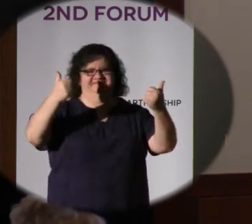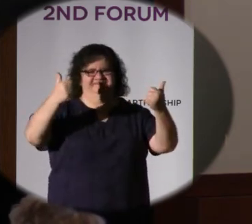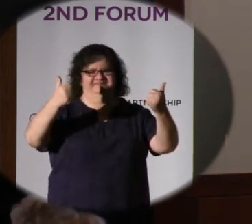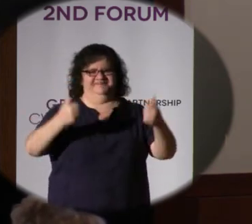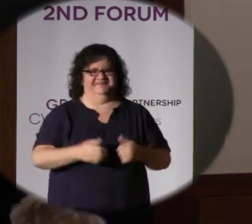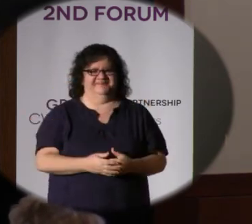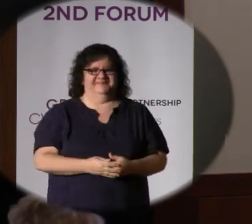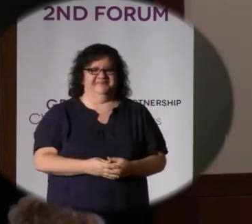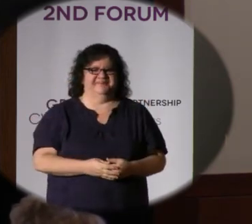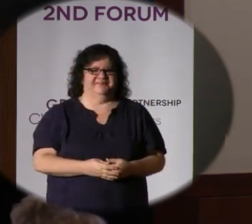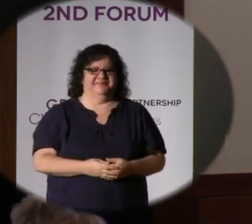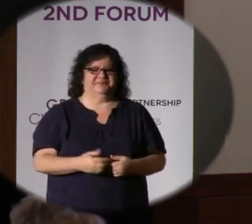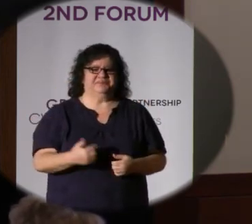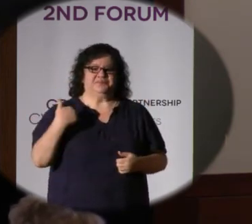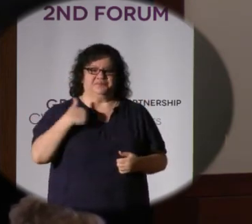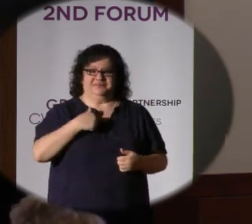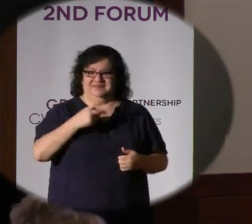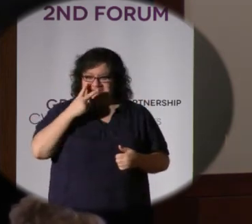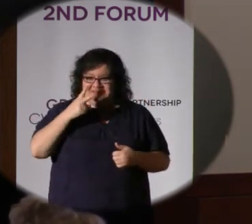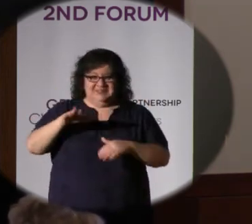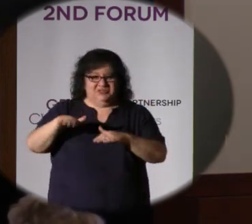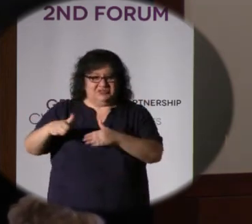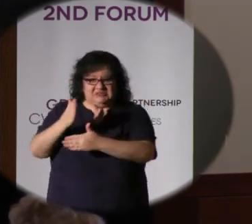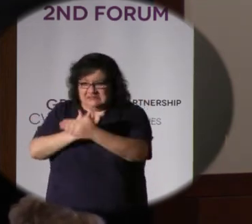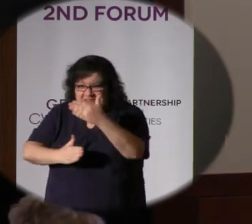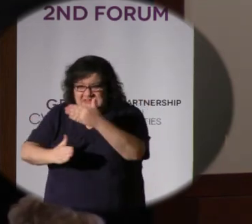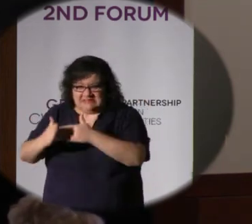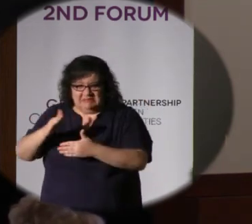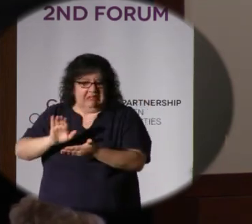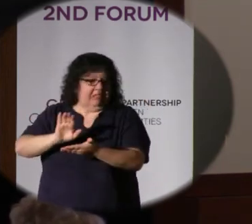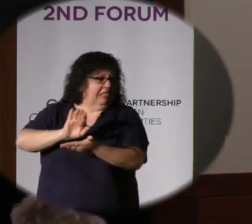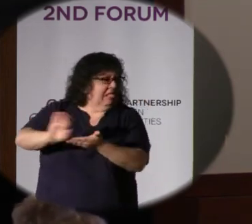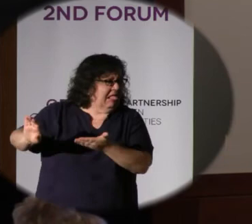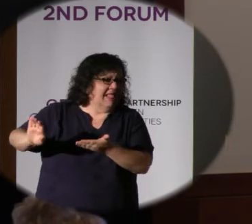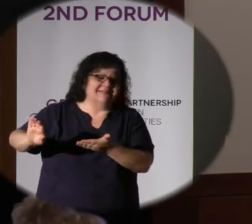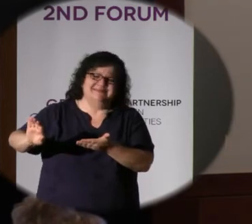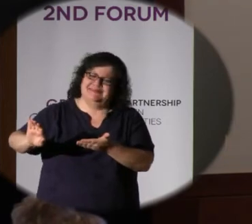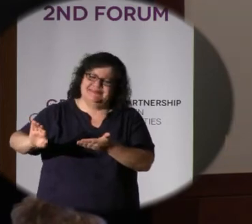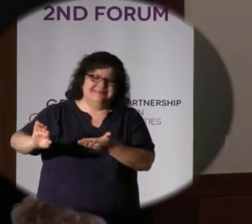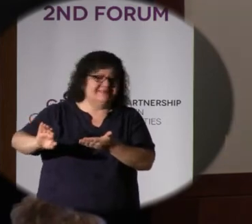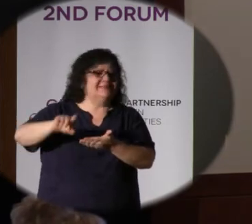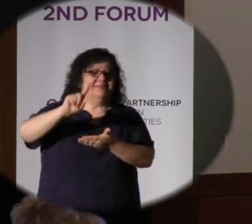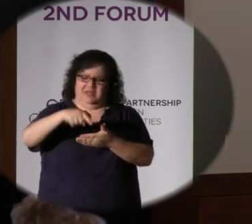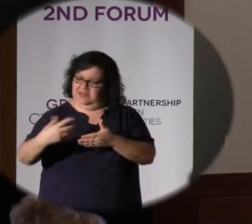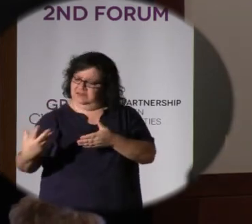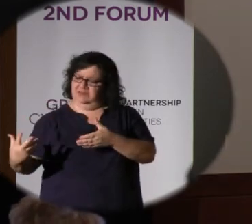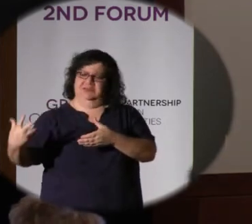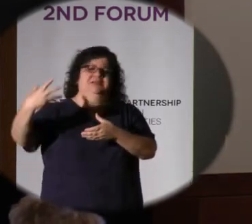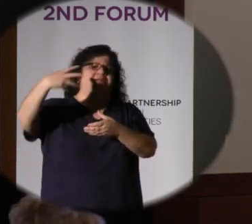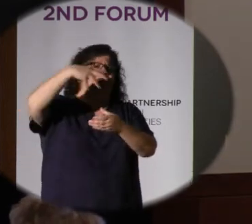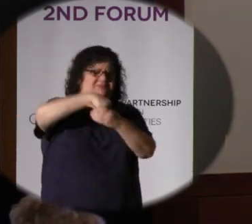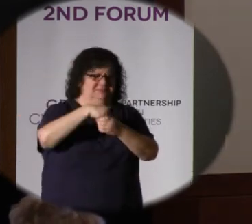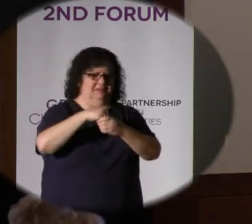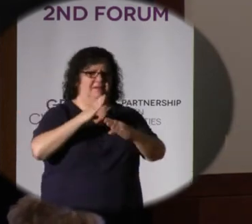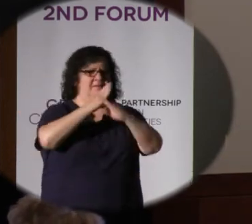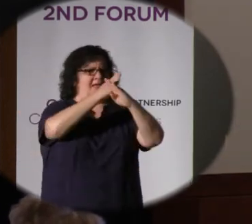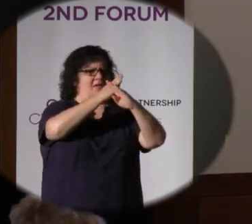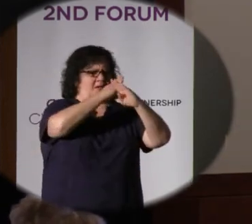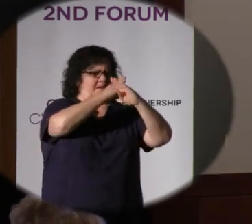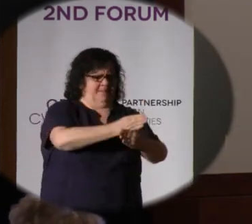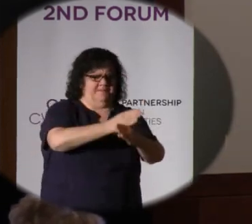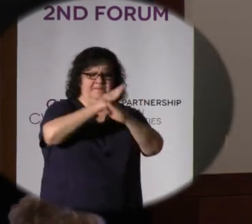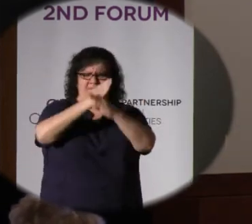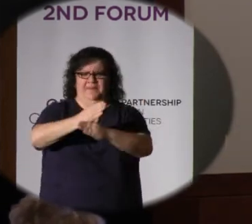disabilities from full participation in society. Our flagship publication, the State of the World's Children